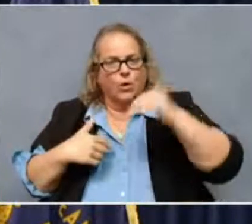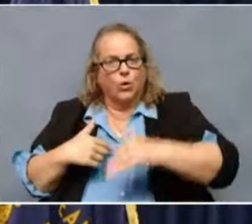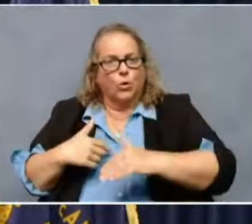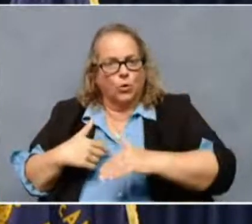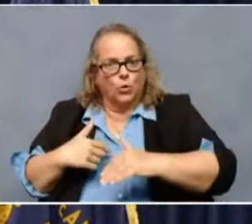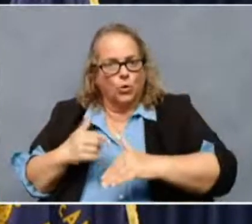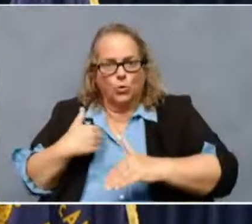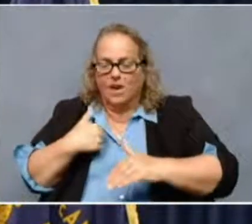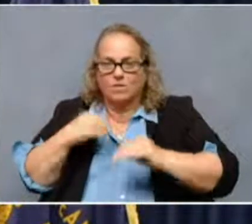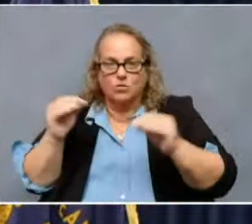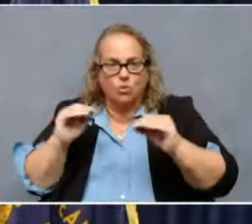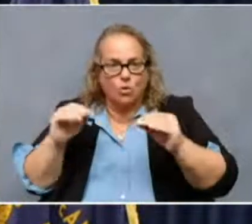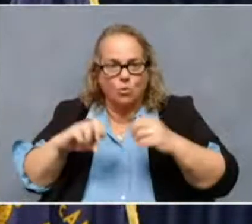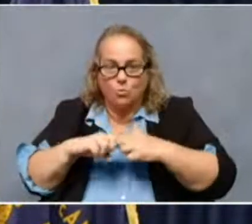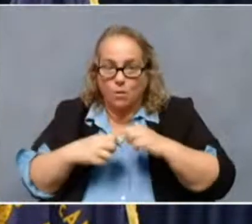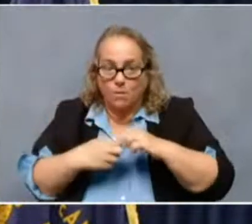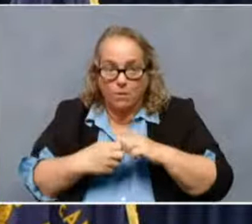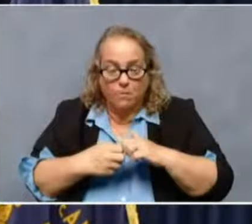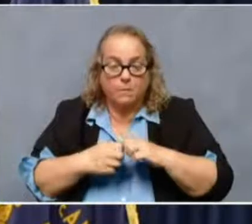any